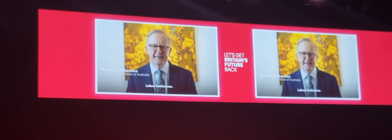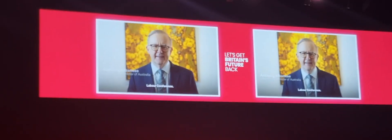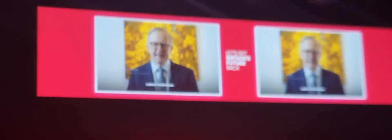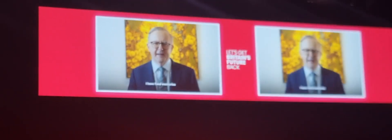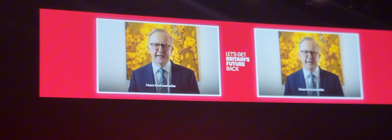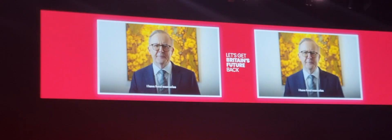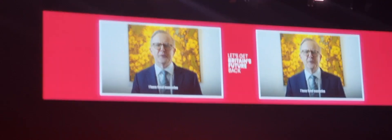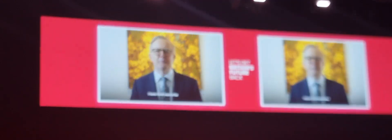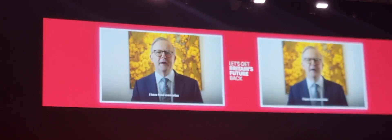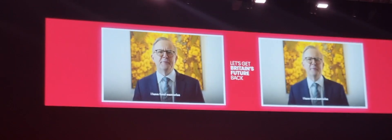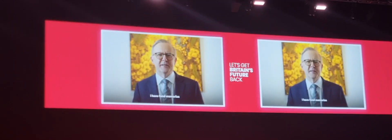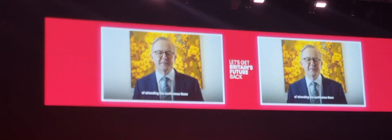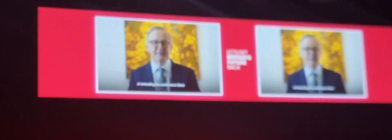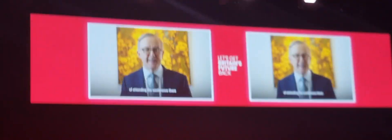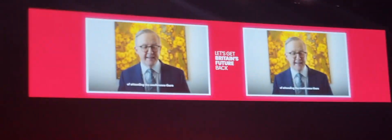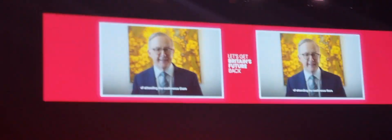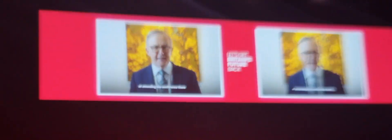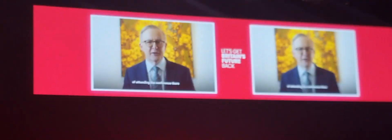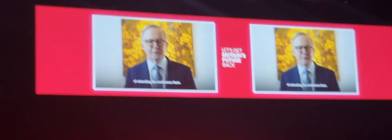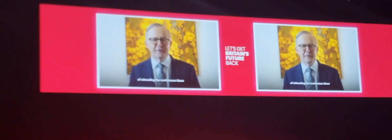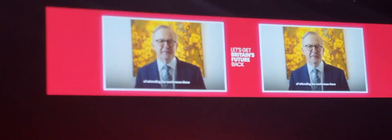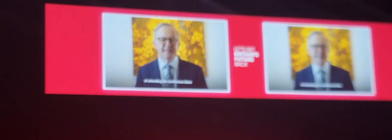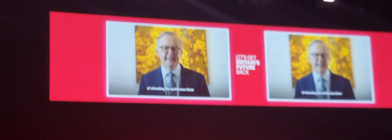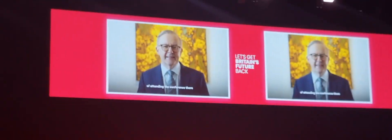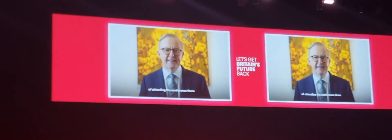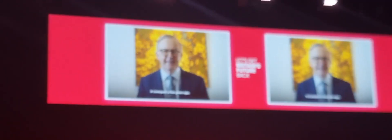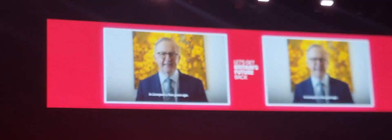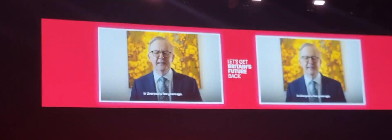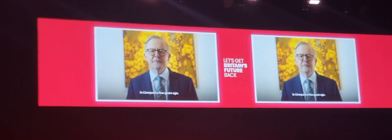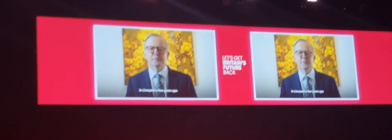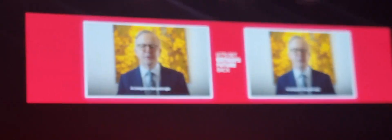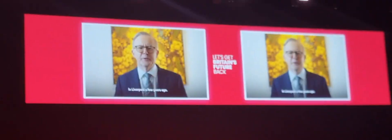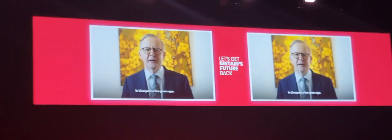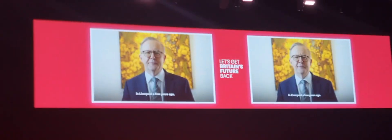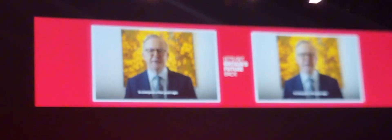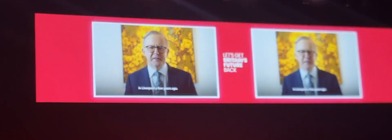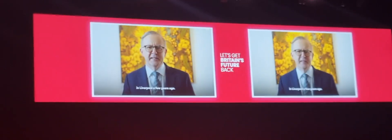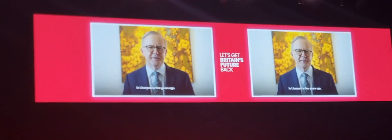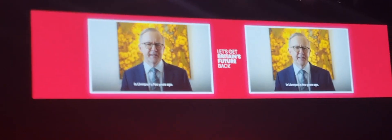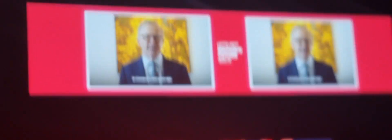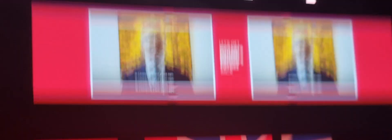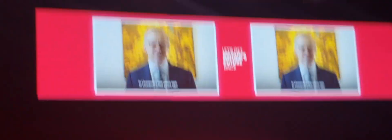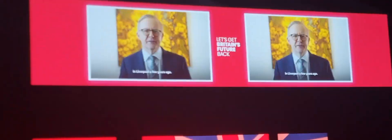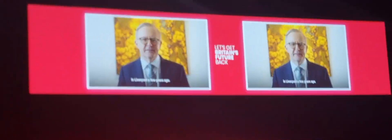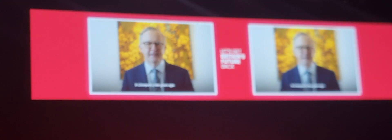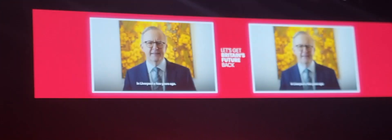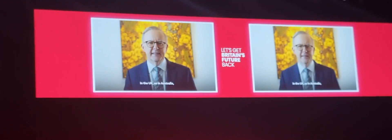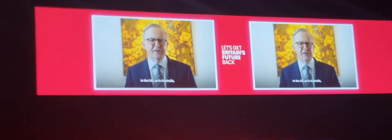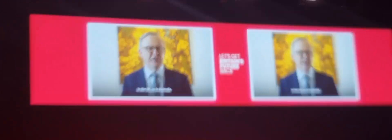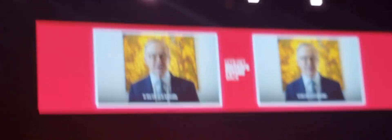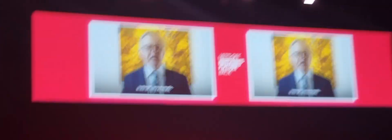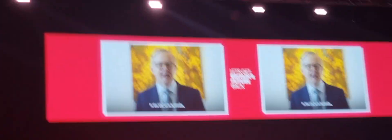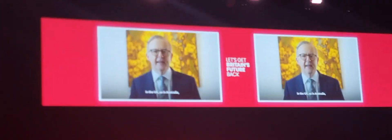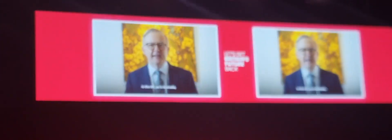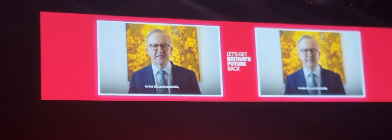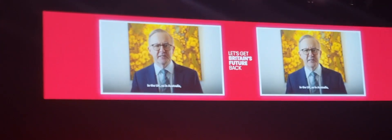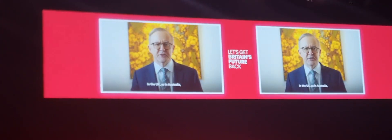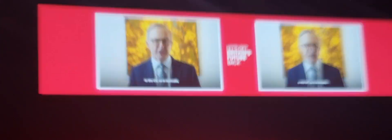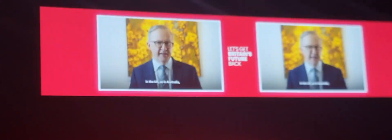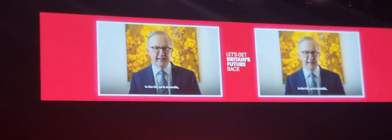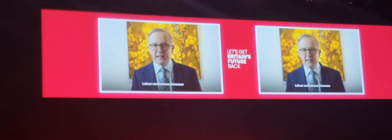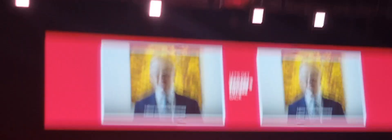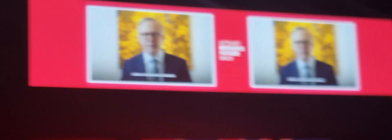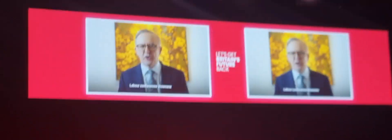Conference. I have fond memories of attending the conference there in Liverpool a few years ago. In the UK, as